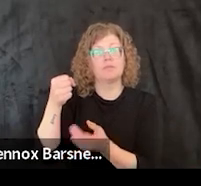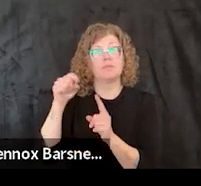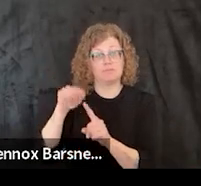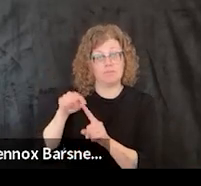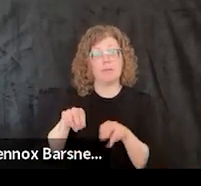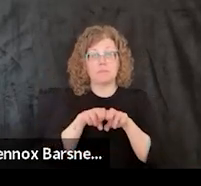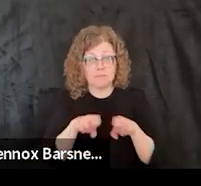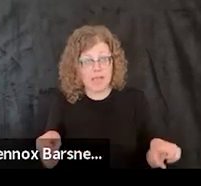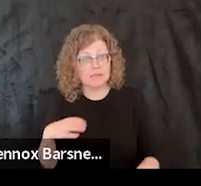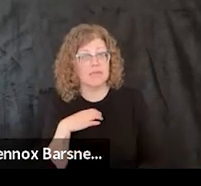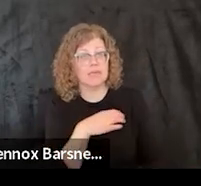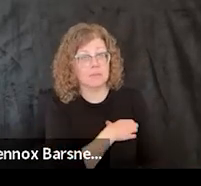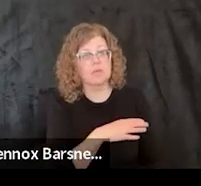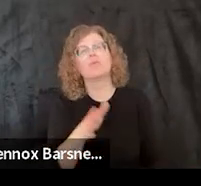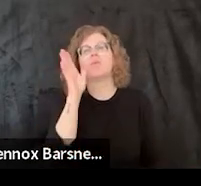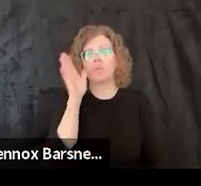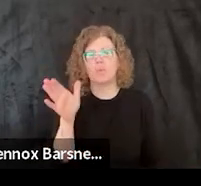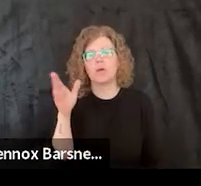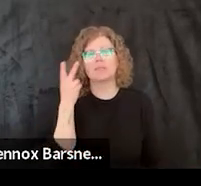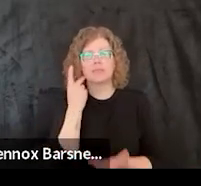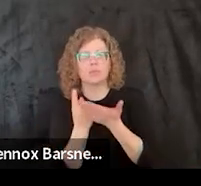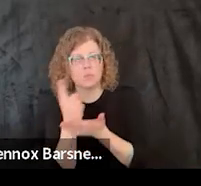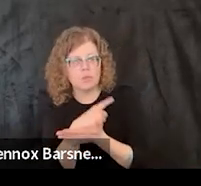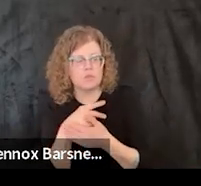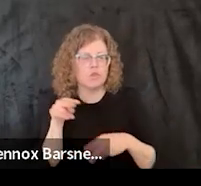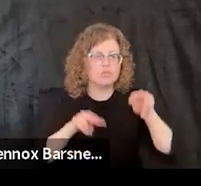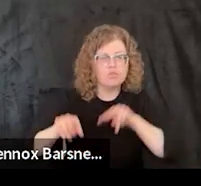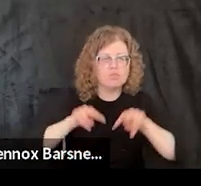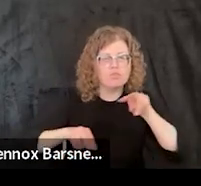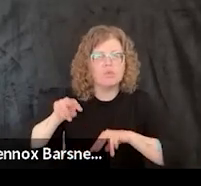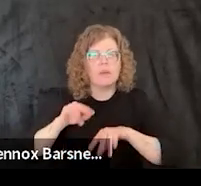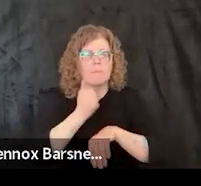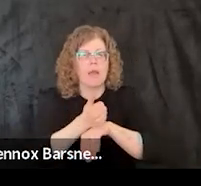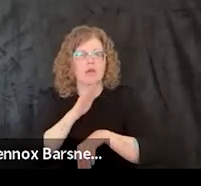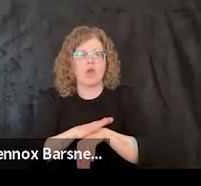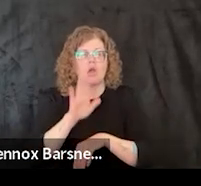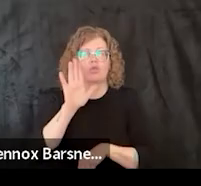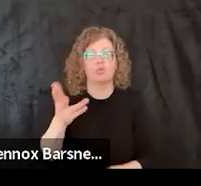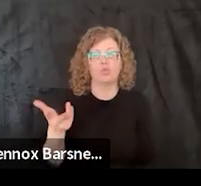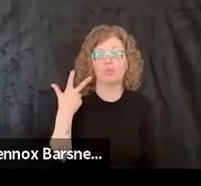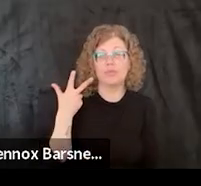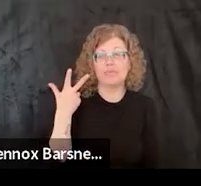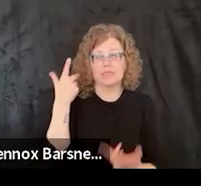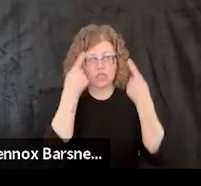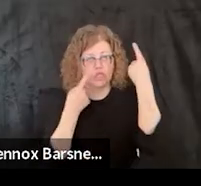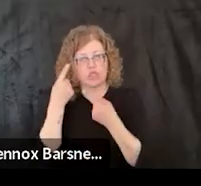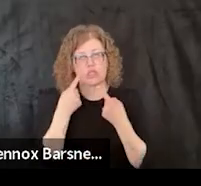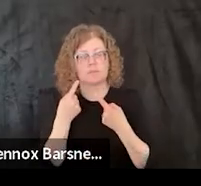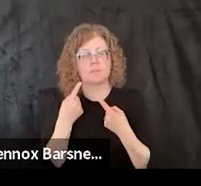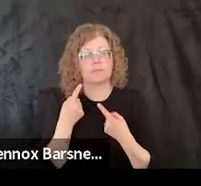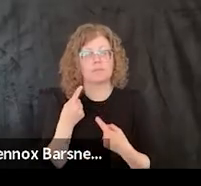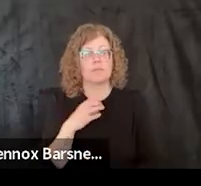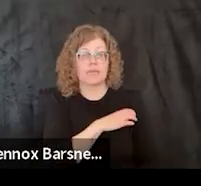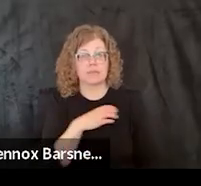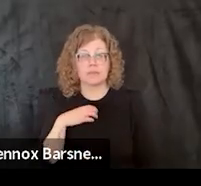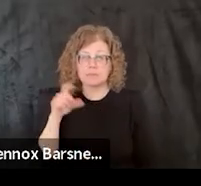their committee online according to the 3 program considerations. Committees will meet to discuss applications